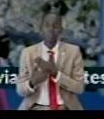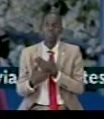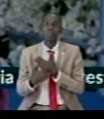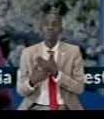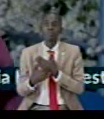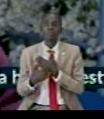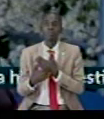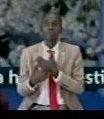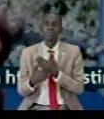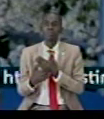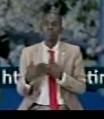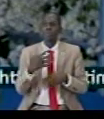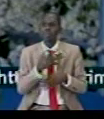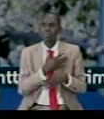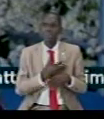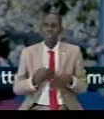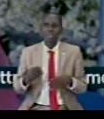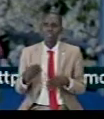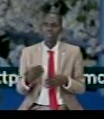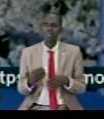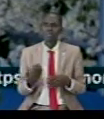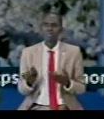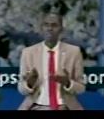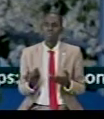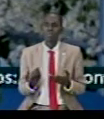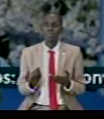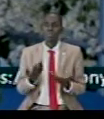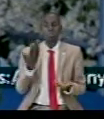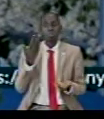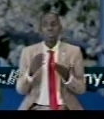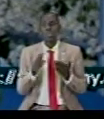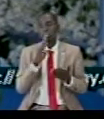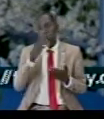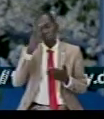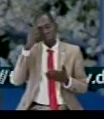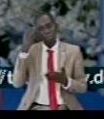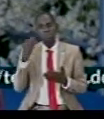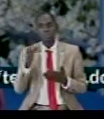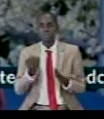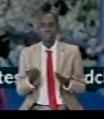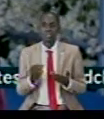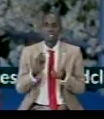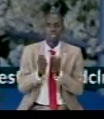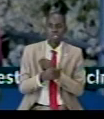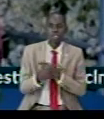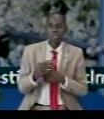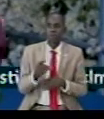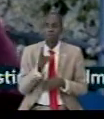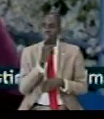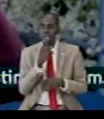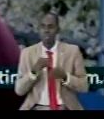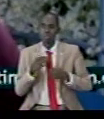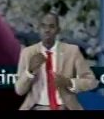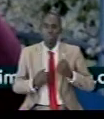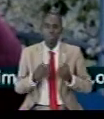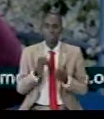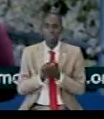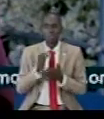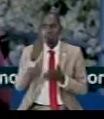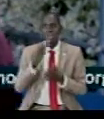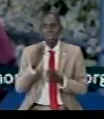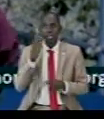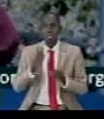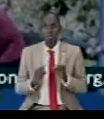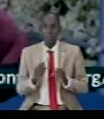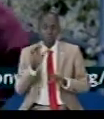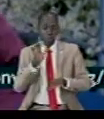actually. And I saw some people and they were like, maybe because of the change of water and the environment. So, and whenever I hold the back like this, I will be feeling